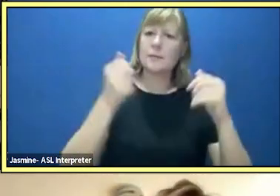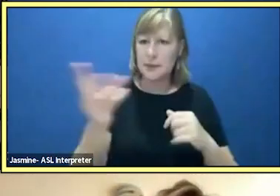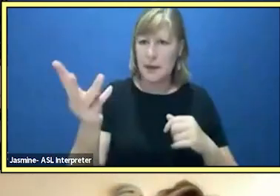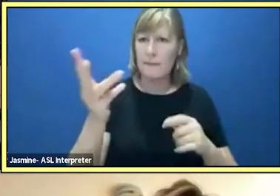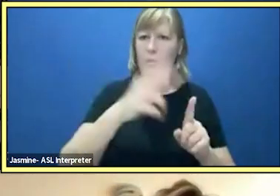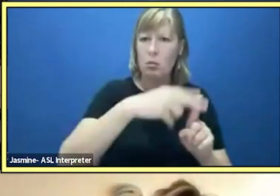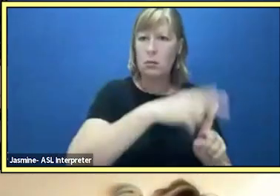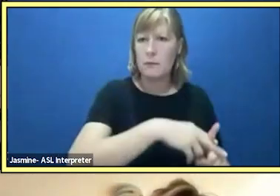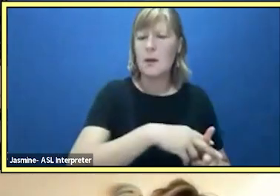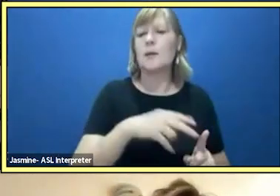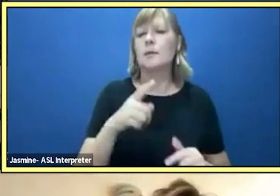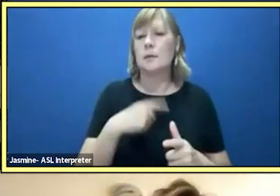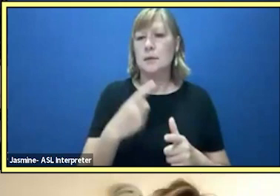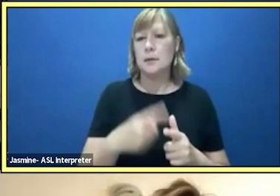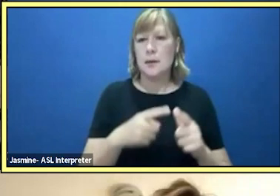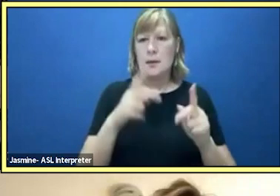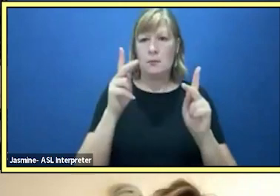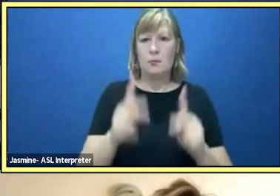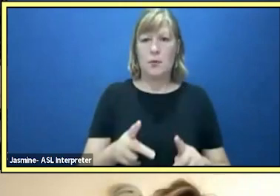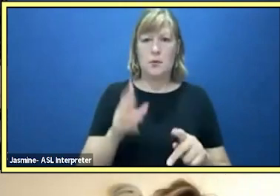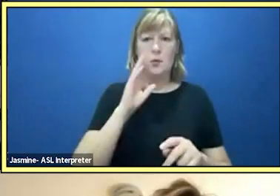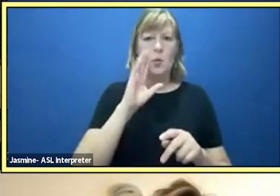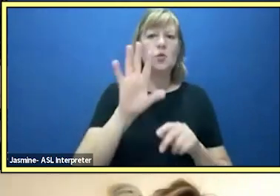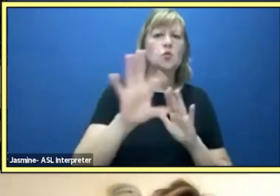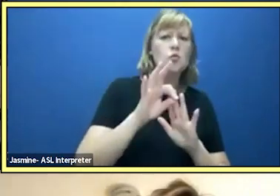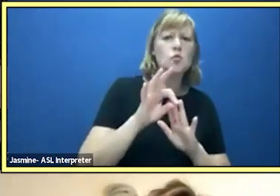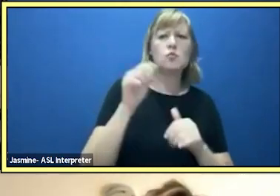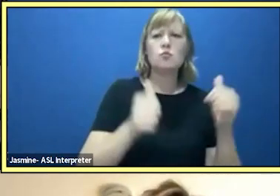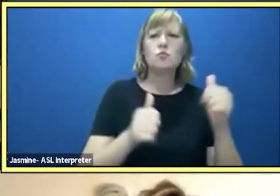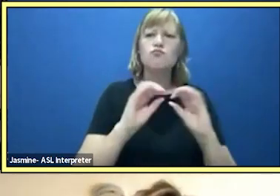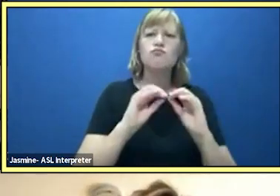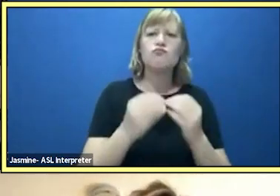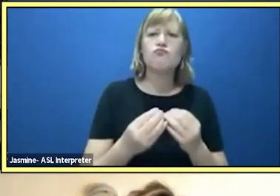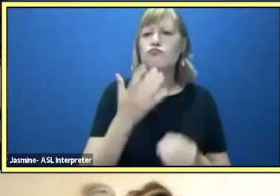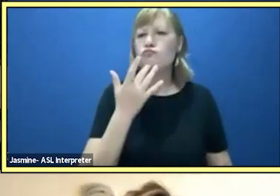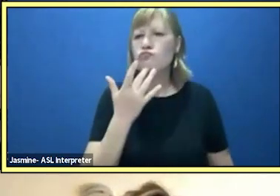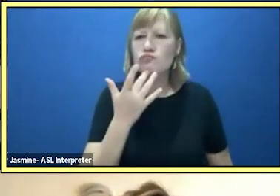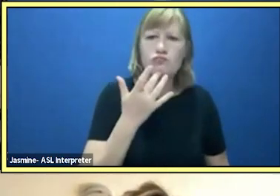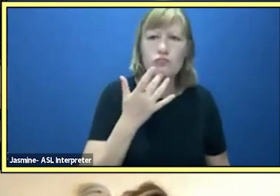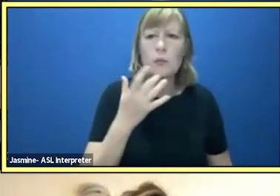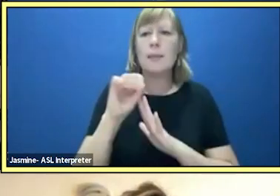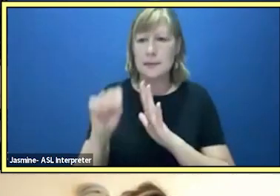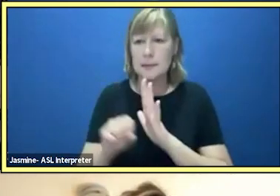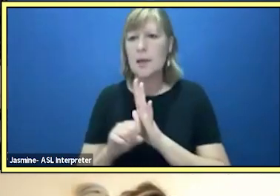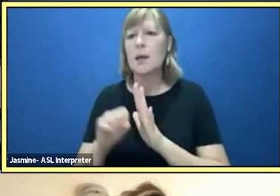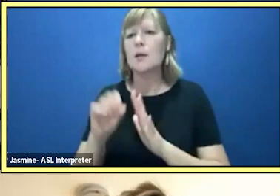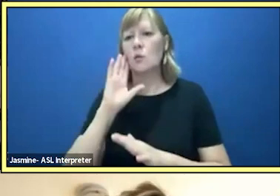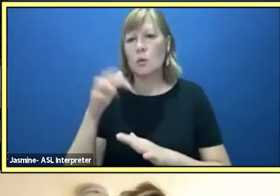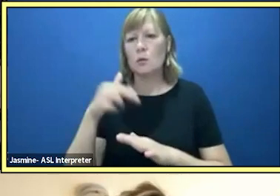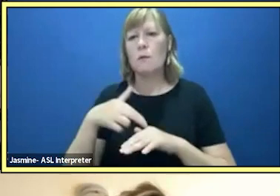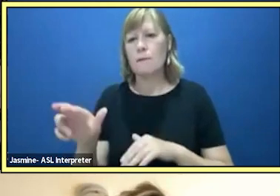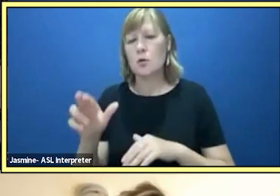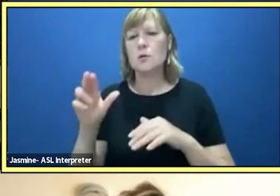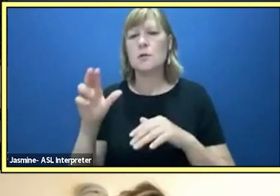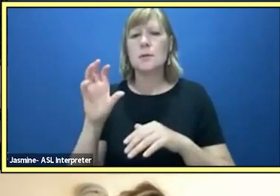the person would be able to choose which organization they prefer. And then the state would make that referral to the case management organization via a